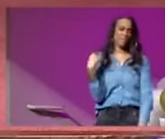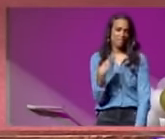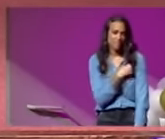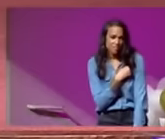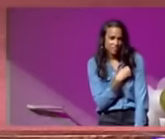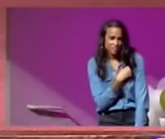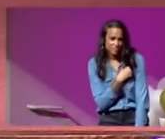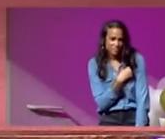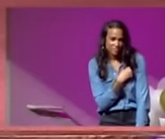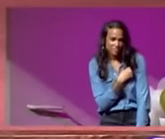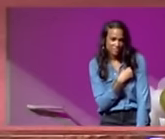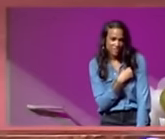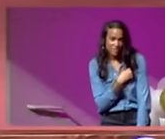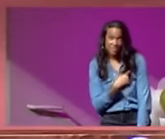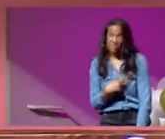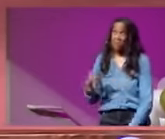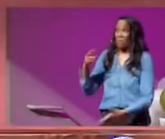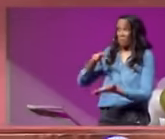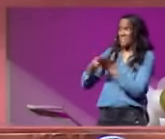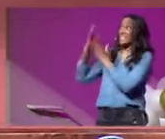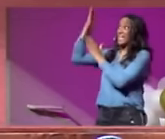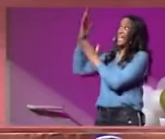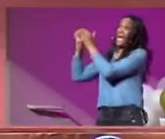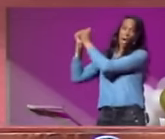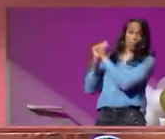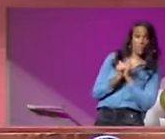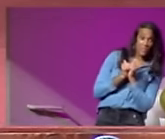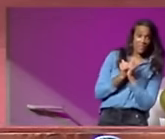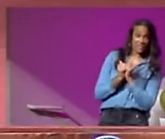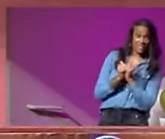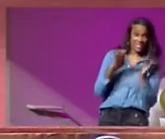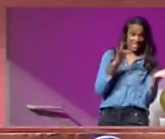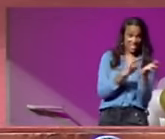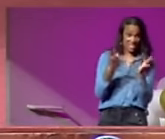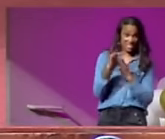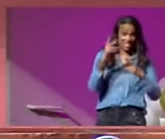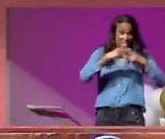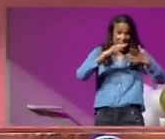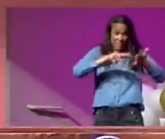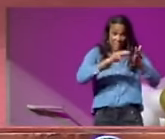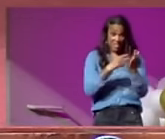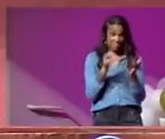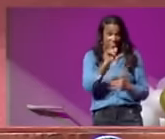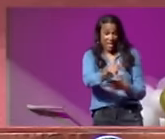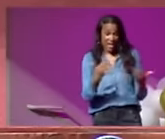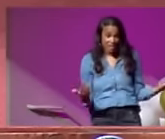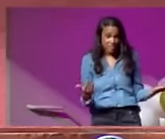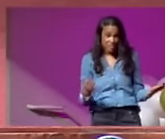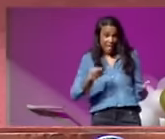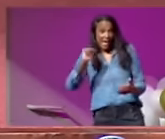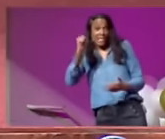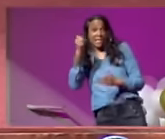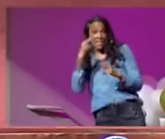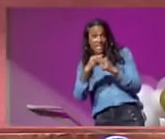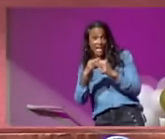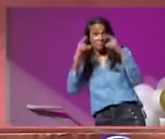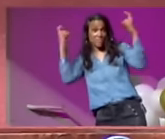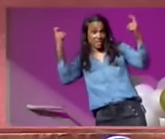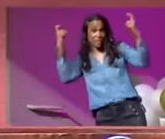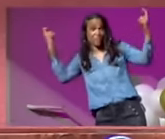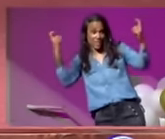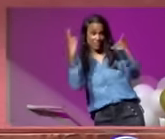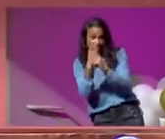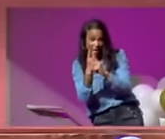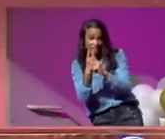now Emmanuel, which means God with us. That's another name we celebrate. And that is